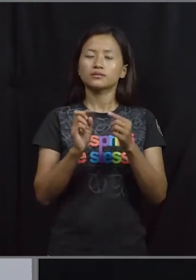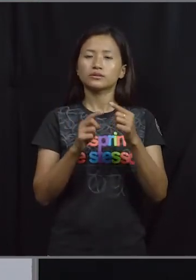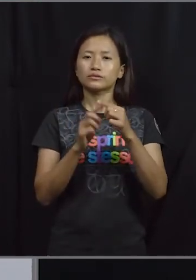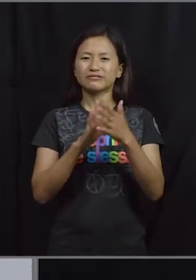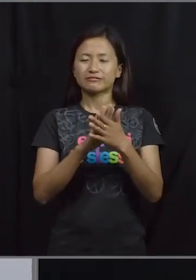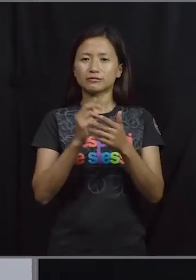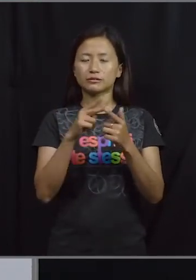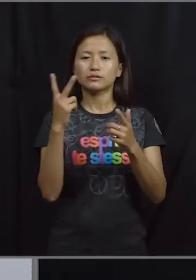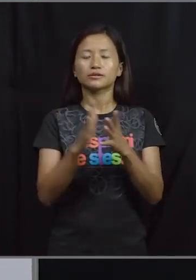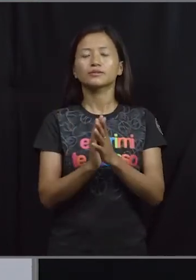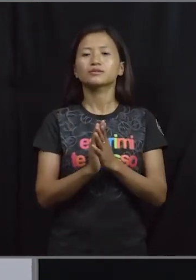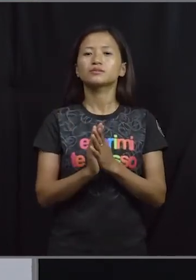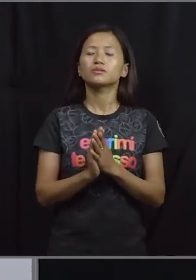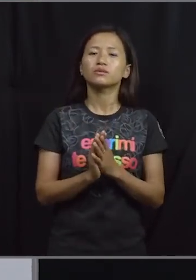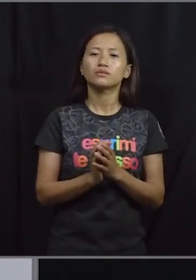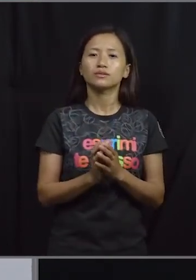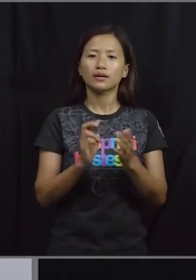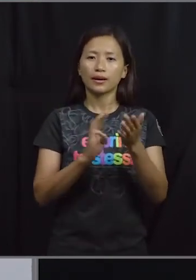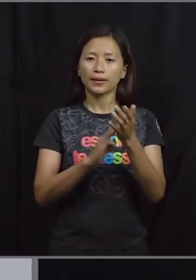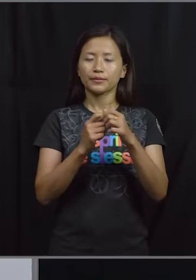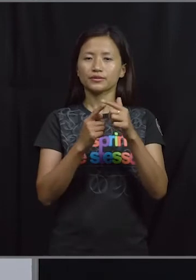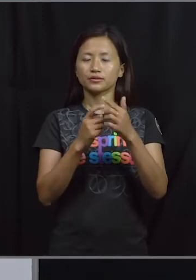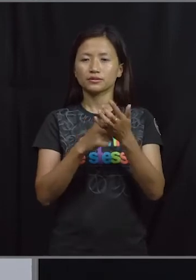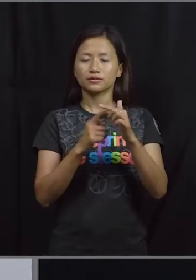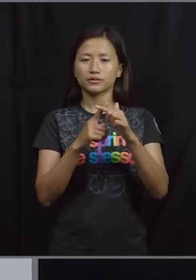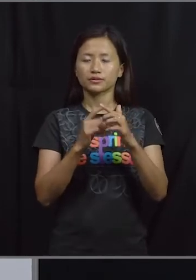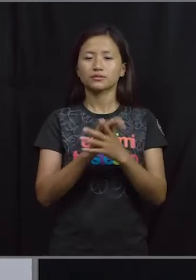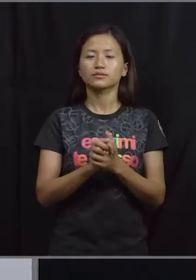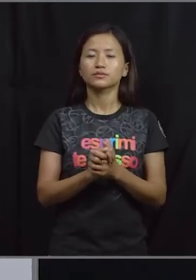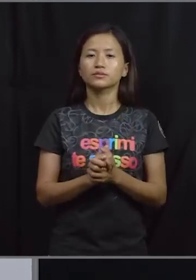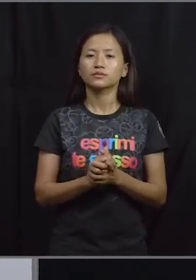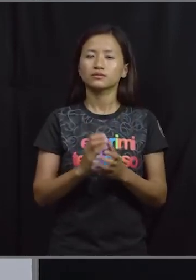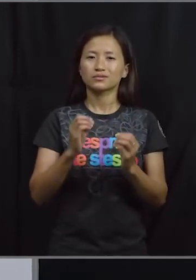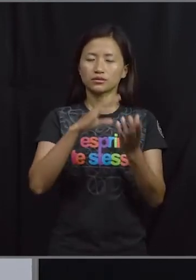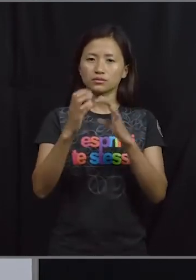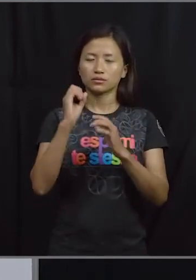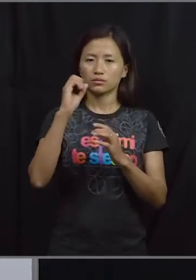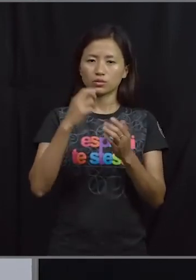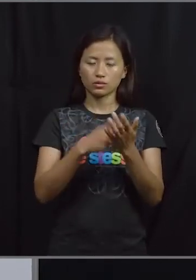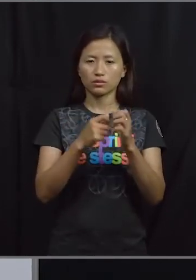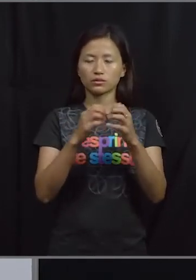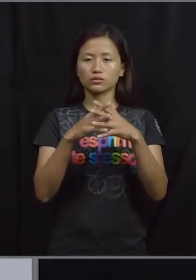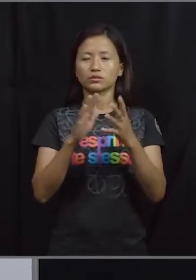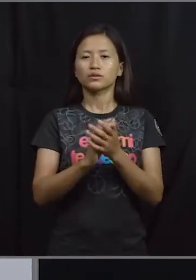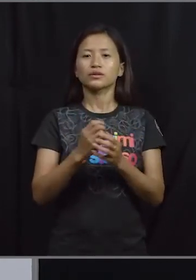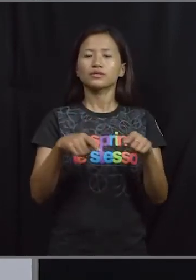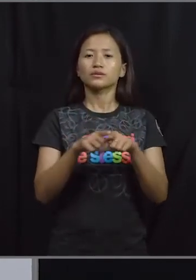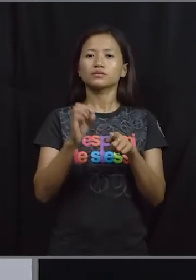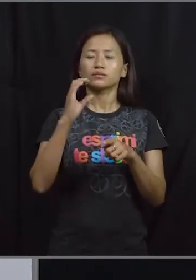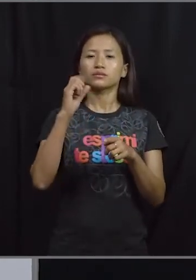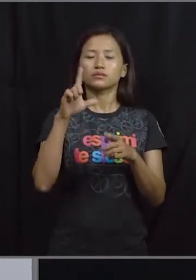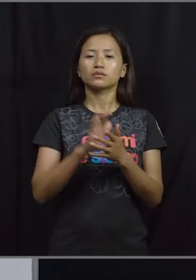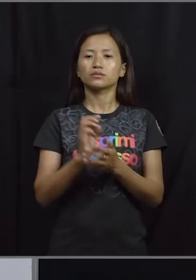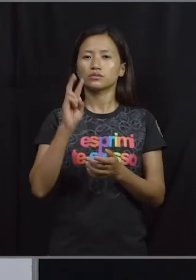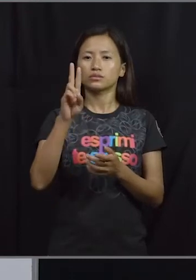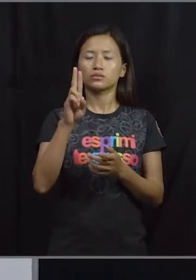matrix. You know what is transpose of a matrix, right? Interchanging the rows and columns. So that will be 2